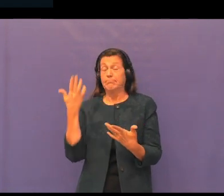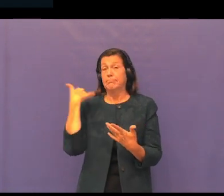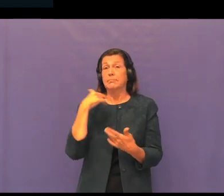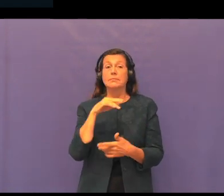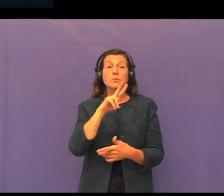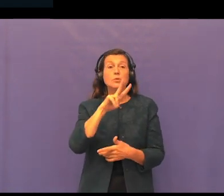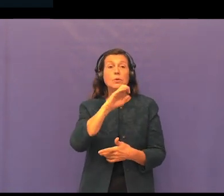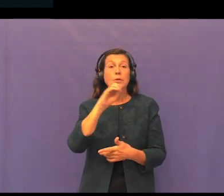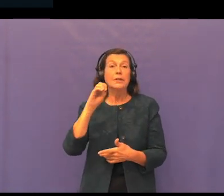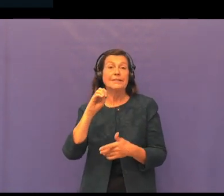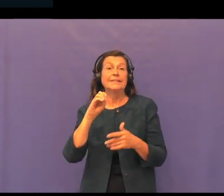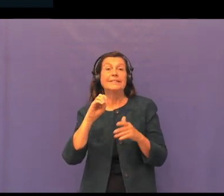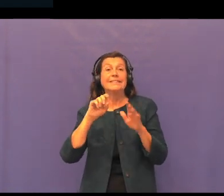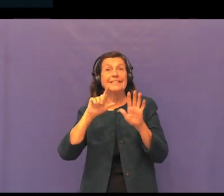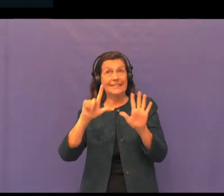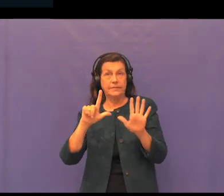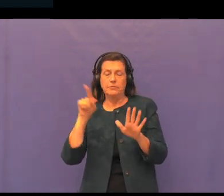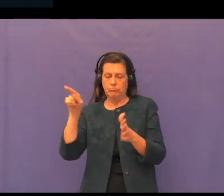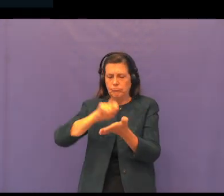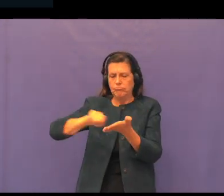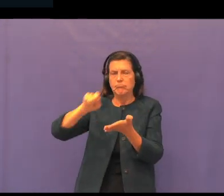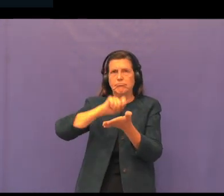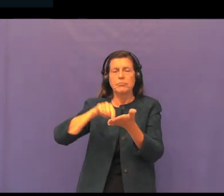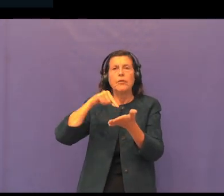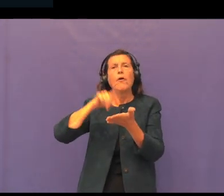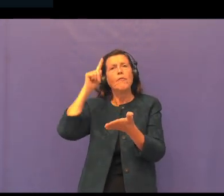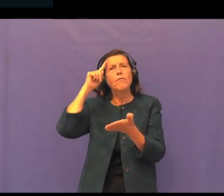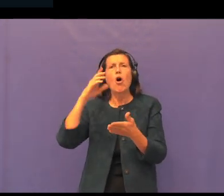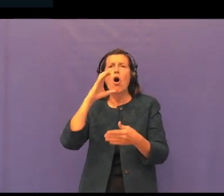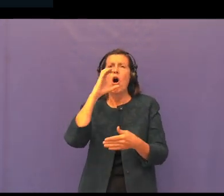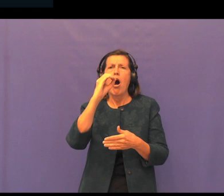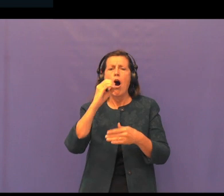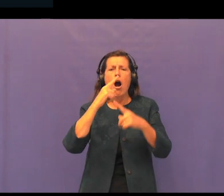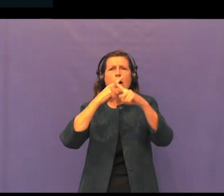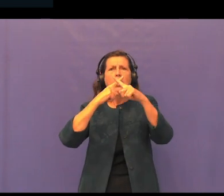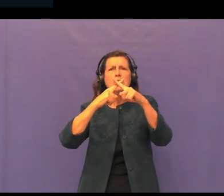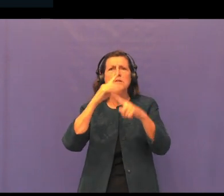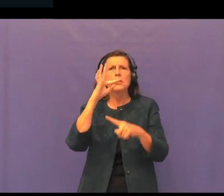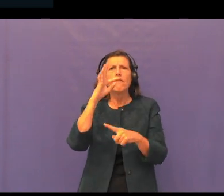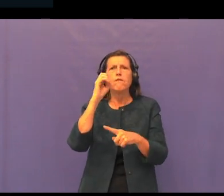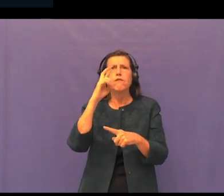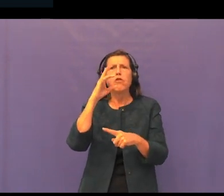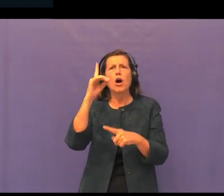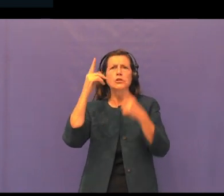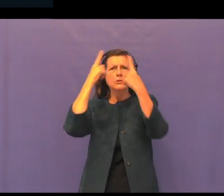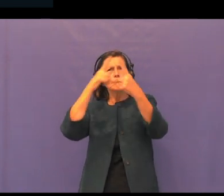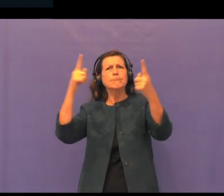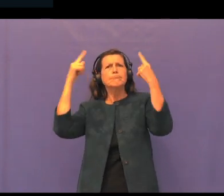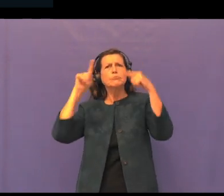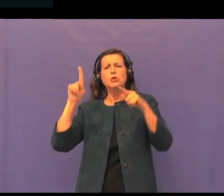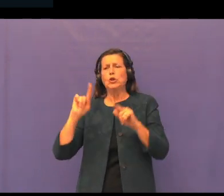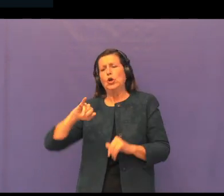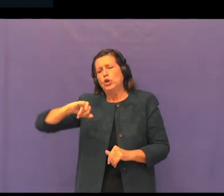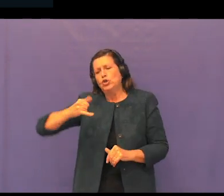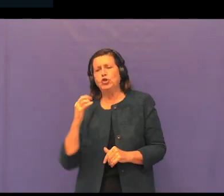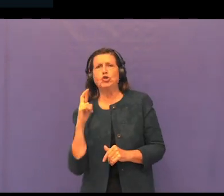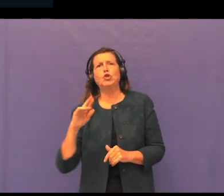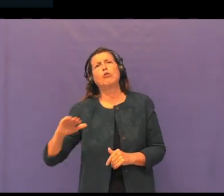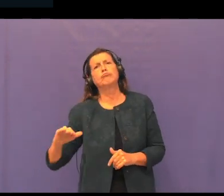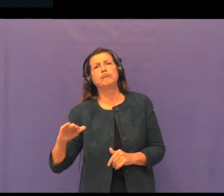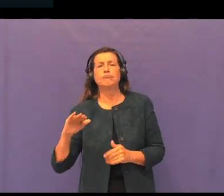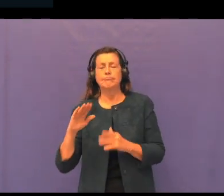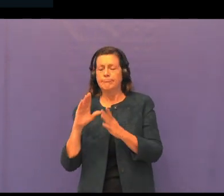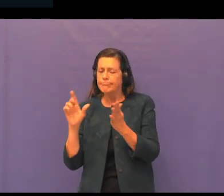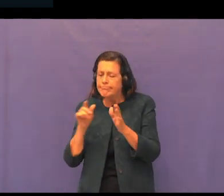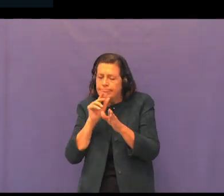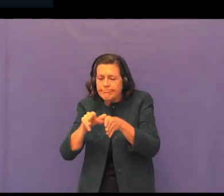Dictionary. And in this article, they talked about words that were left out of the dictionary. Words like